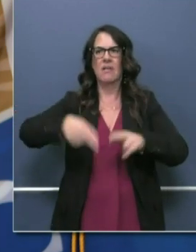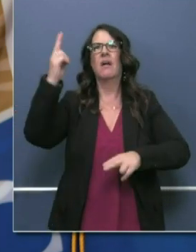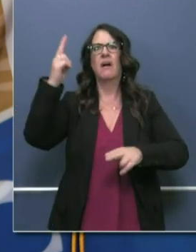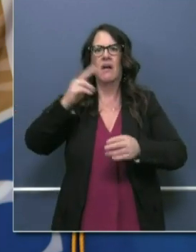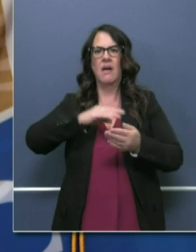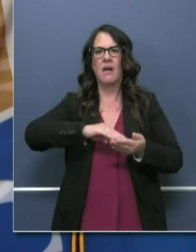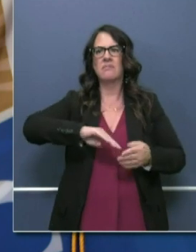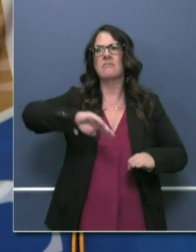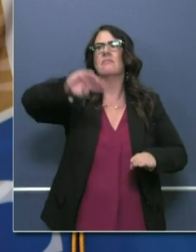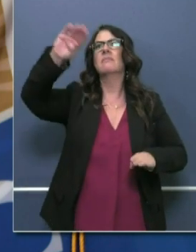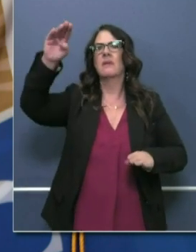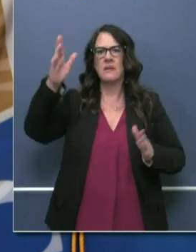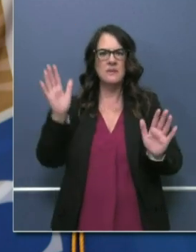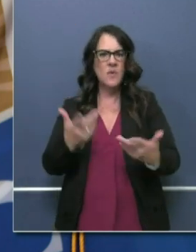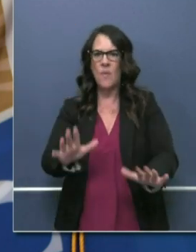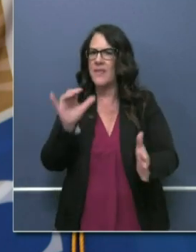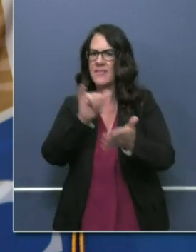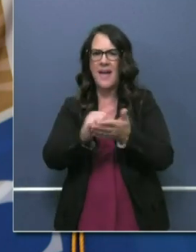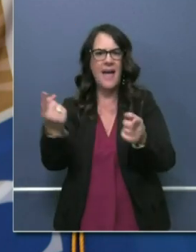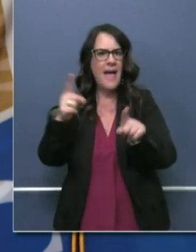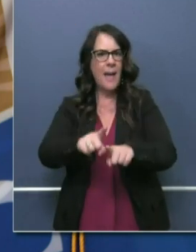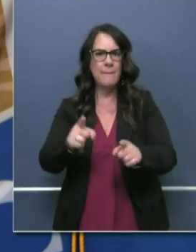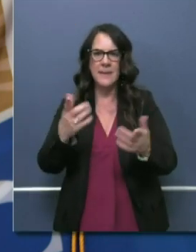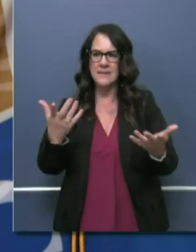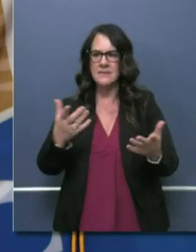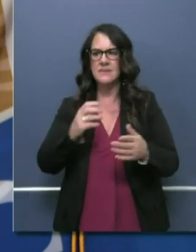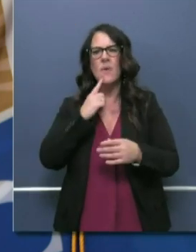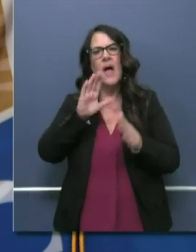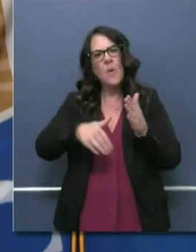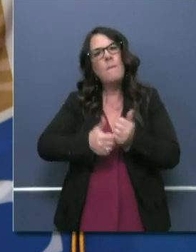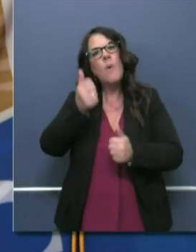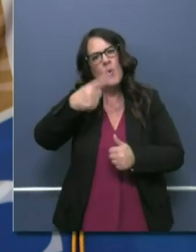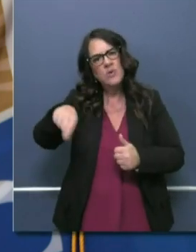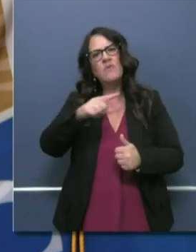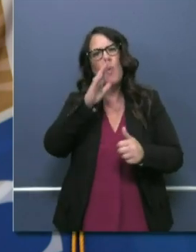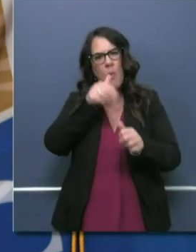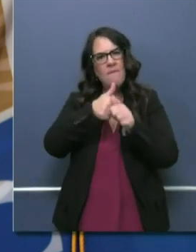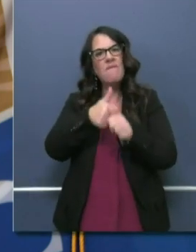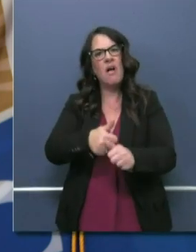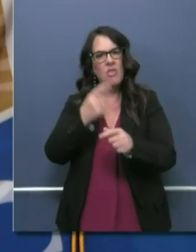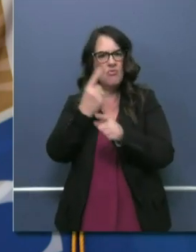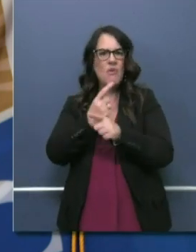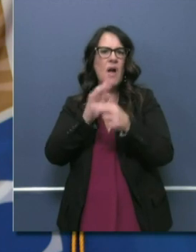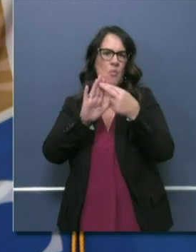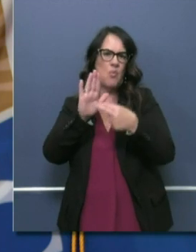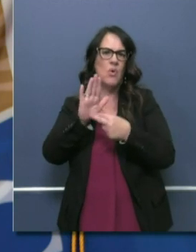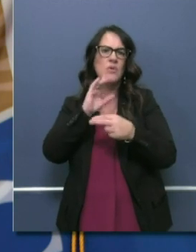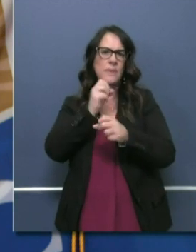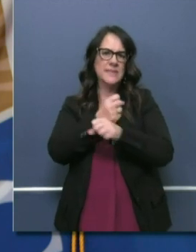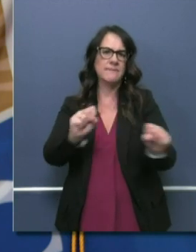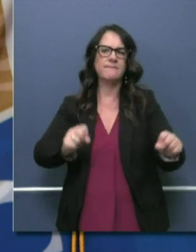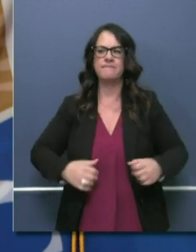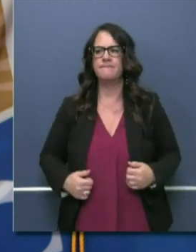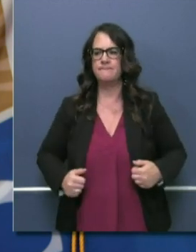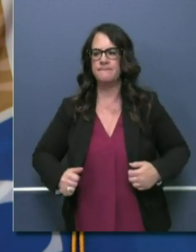those cities and counties, and I know the vast majority are. Final question, Nicole Nixon, Capital Public